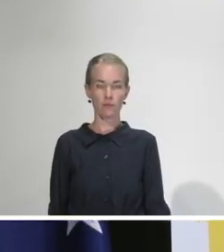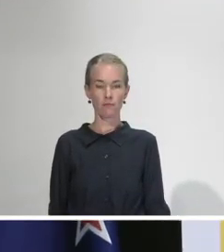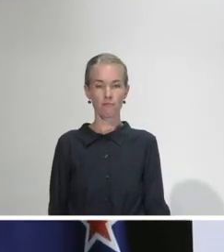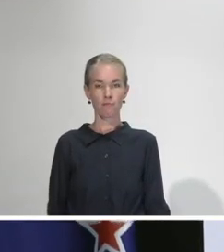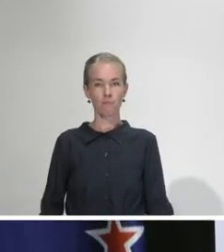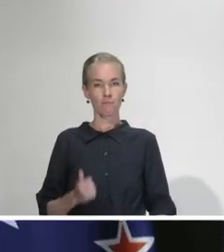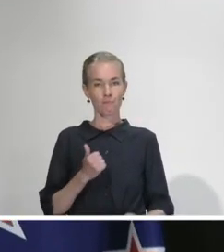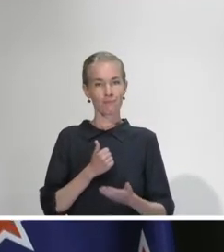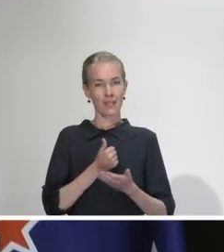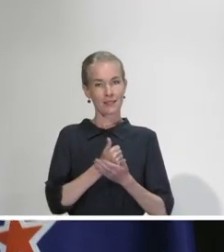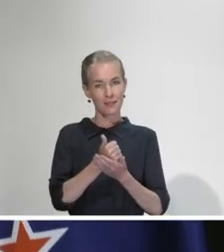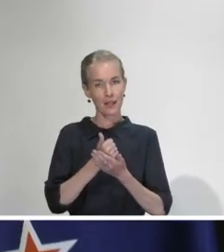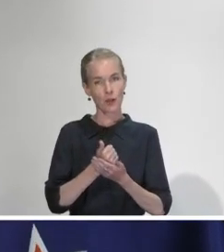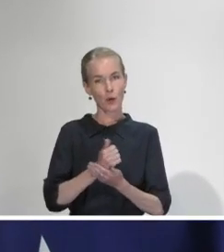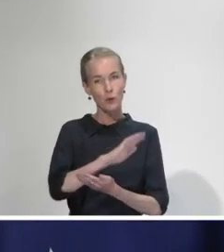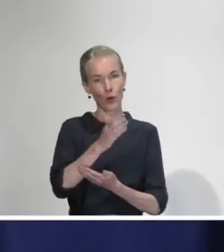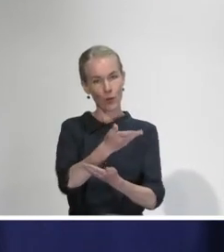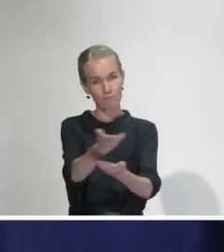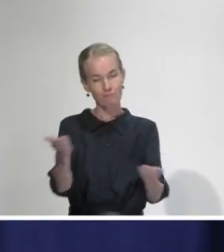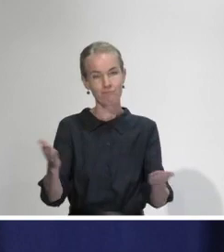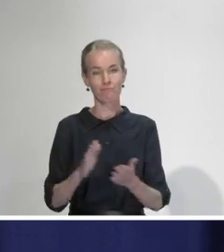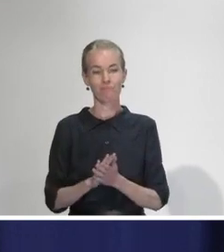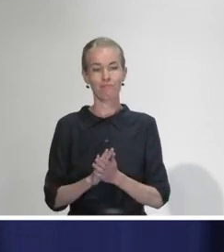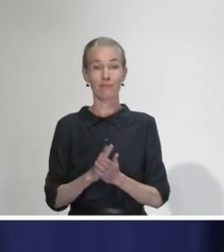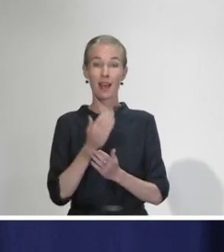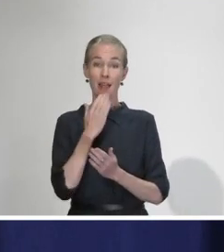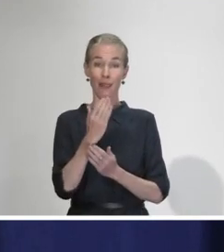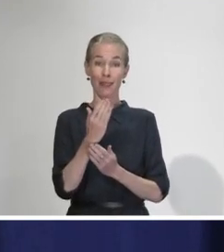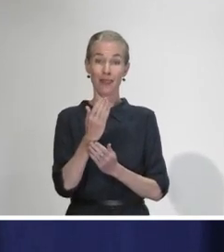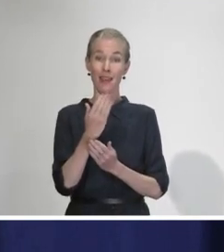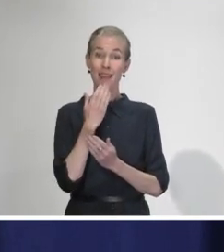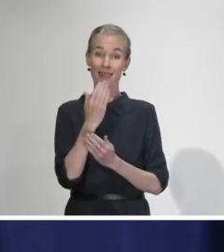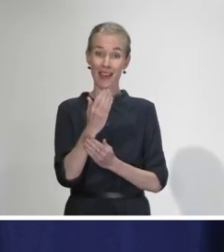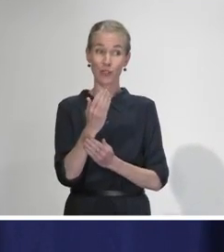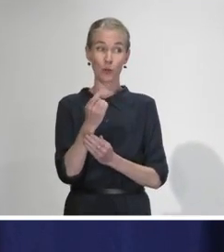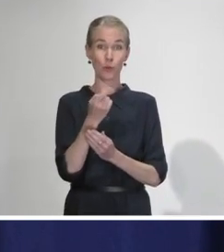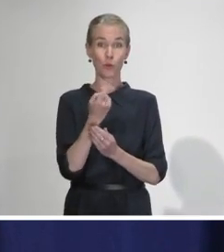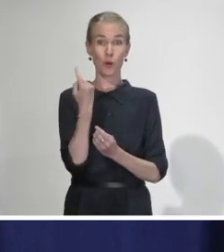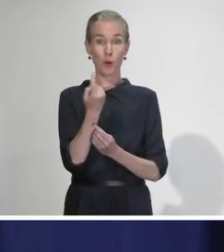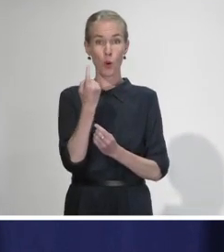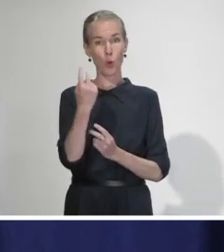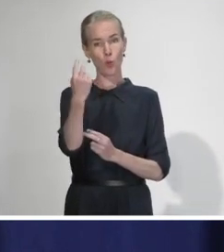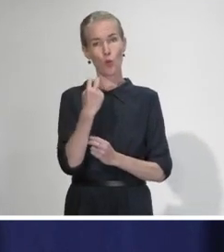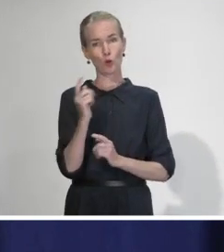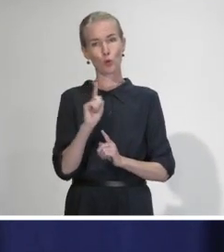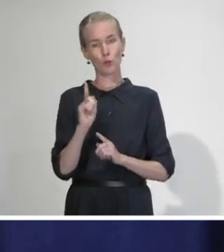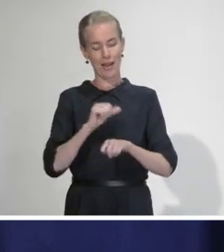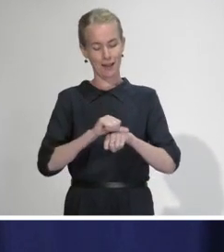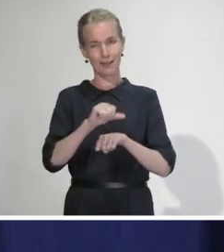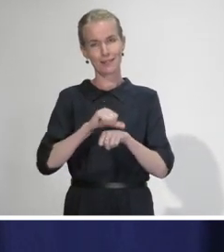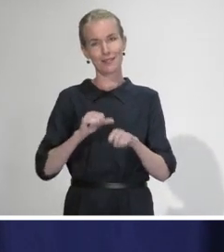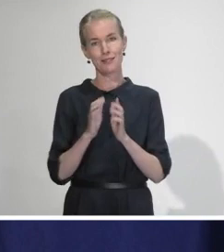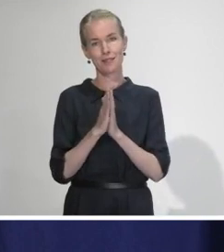Tēnā koutou katoa. Thank you very much for attending today's briefing on Easter Sunday, and really appreciate your ongoing support